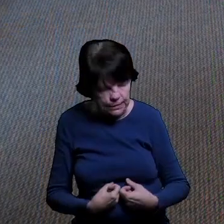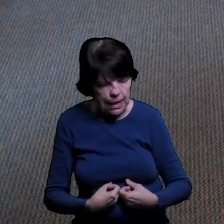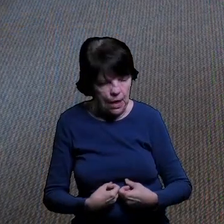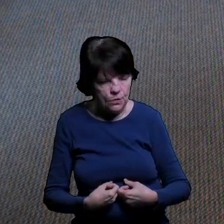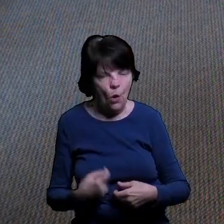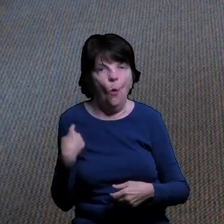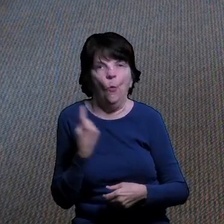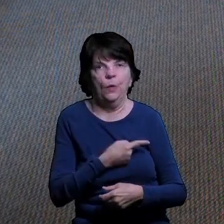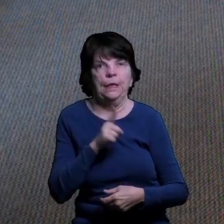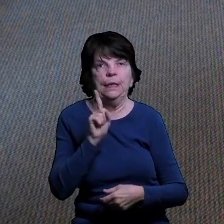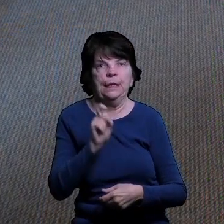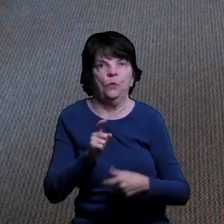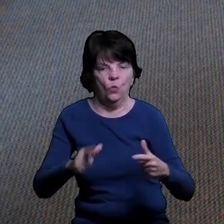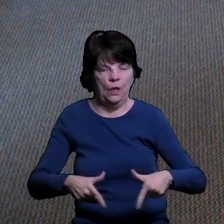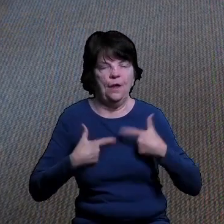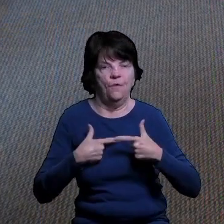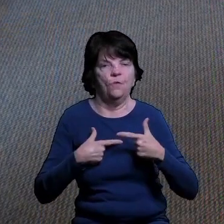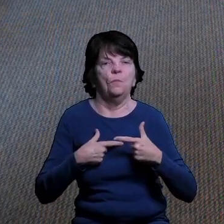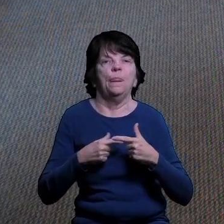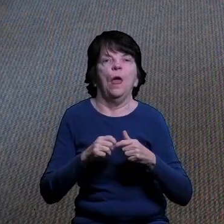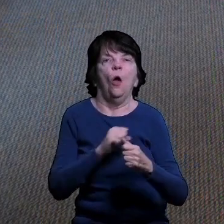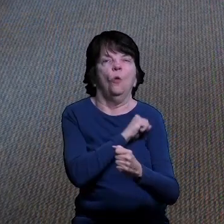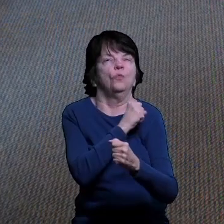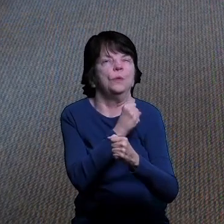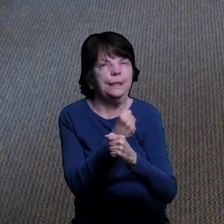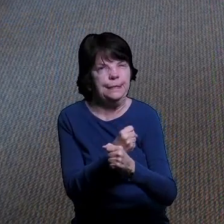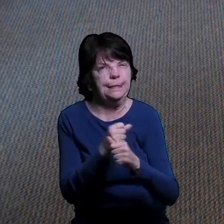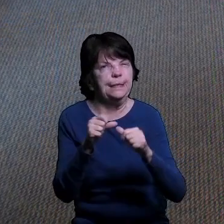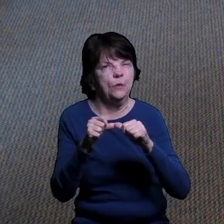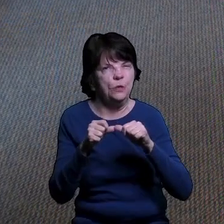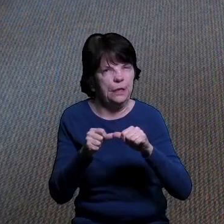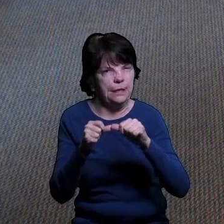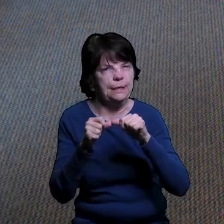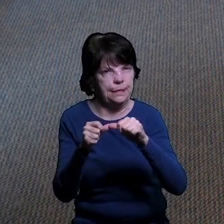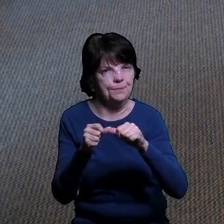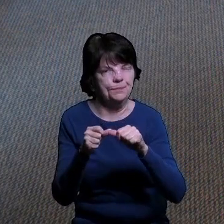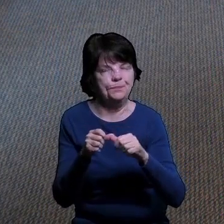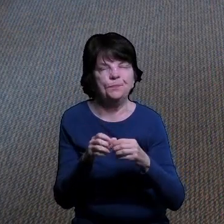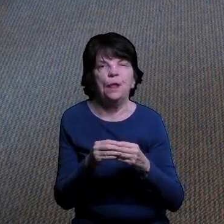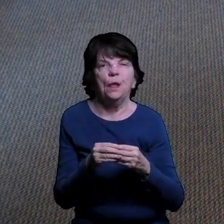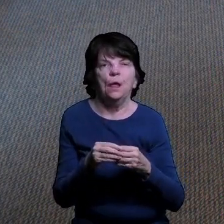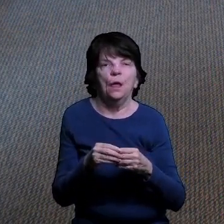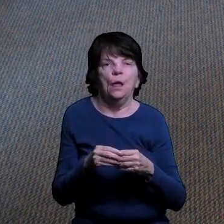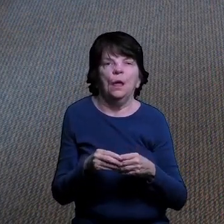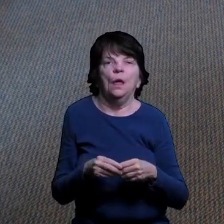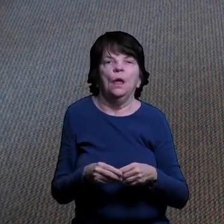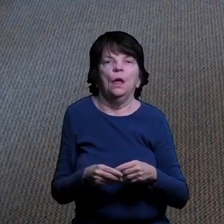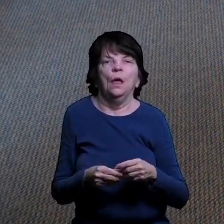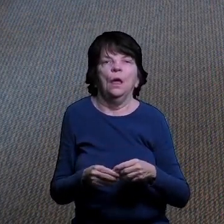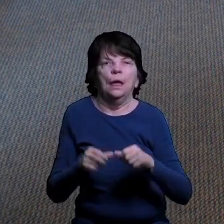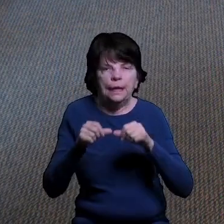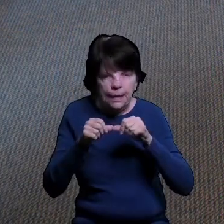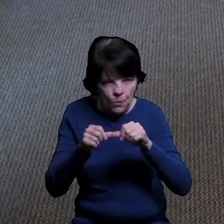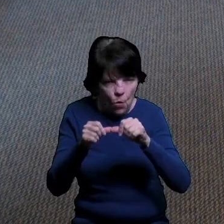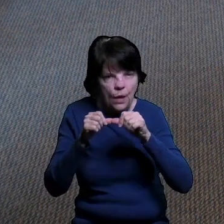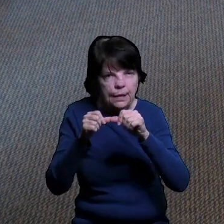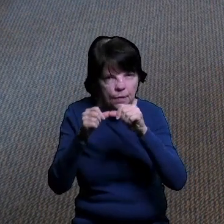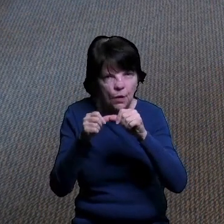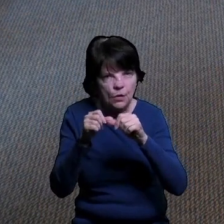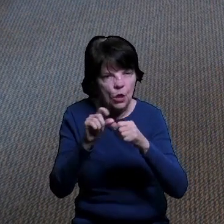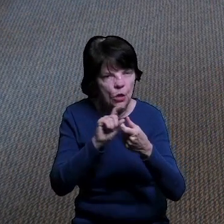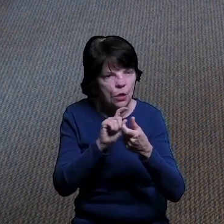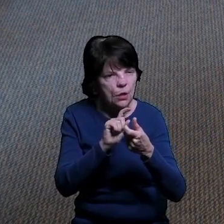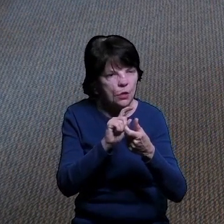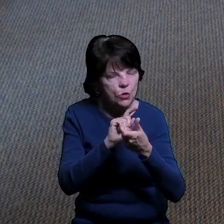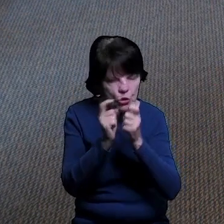become resilient. We become people who dust ourselves off and get back into the game again. God doesn't